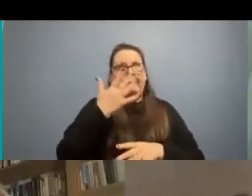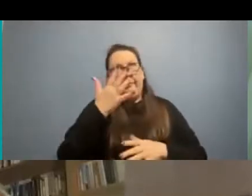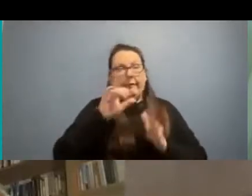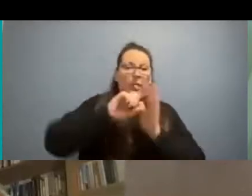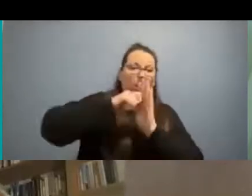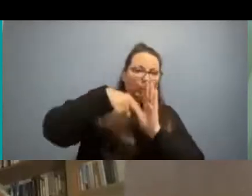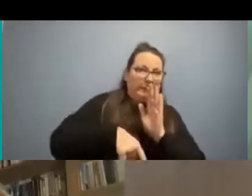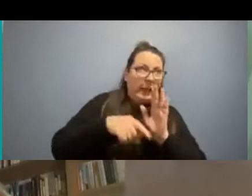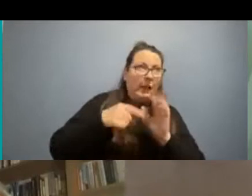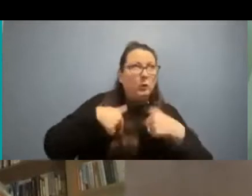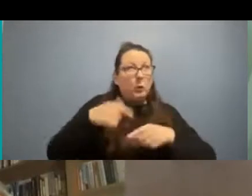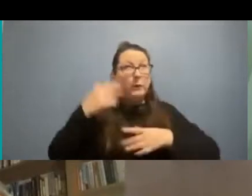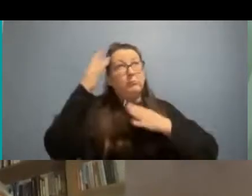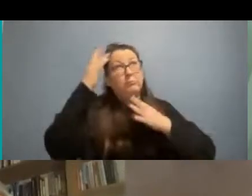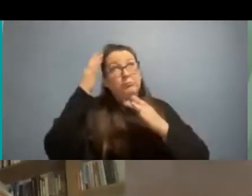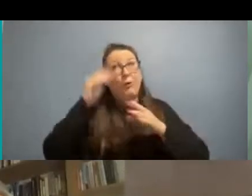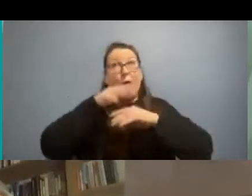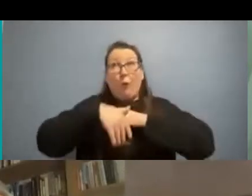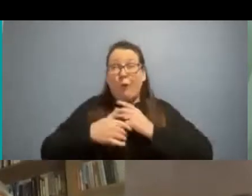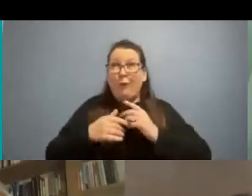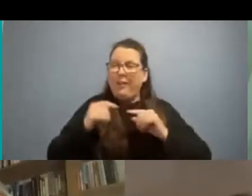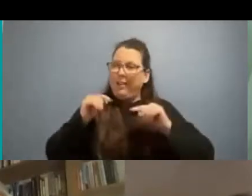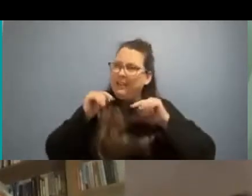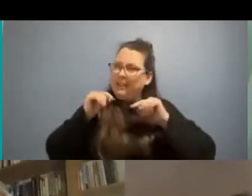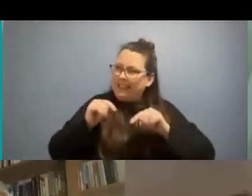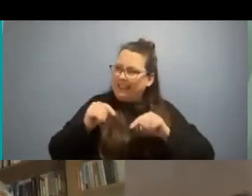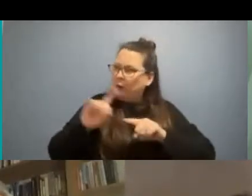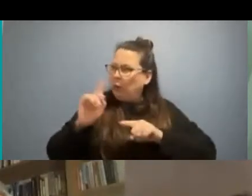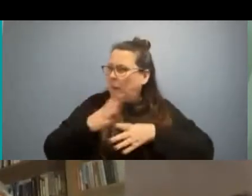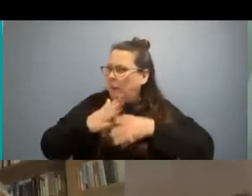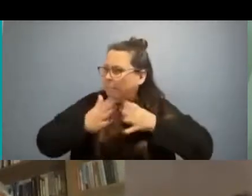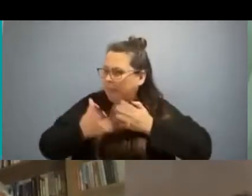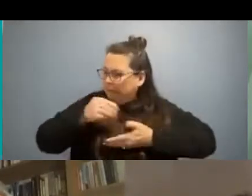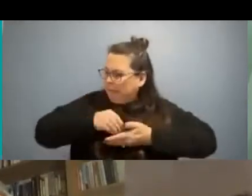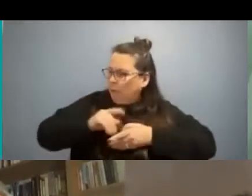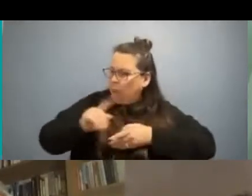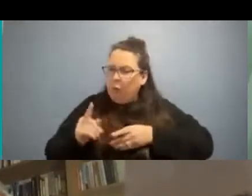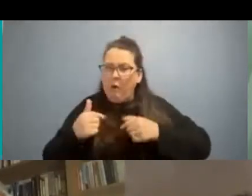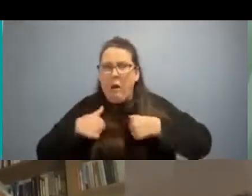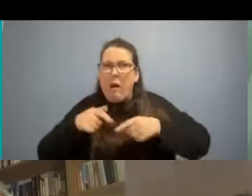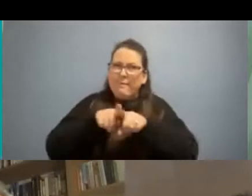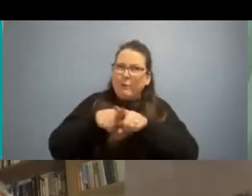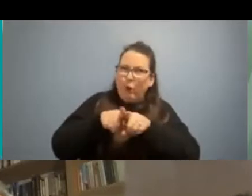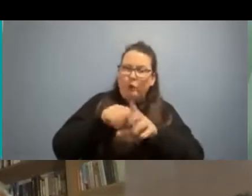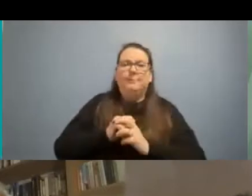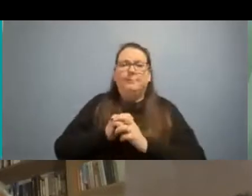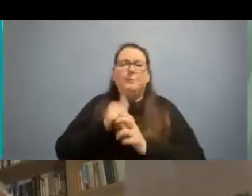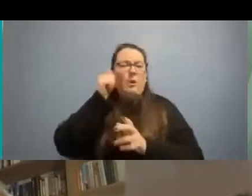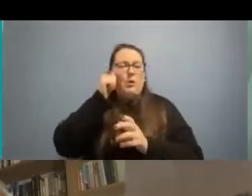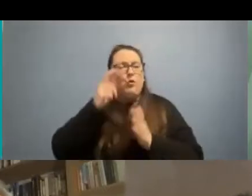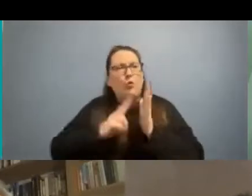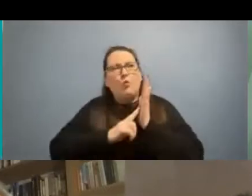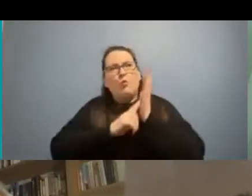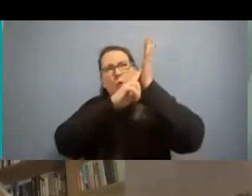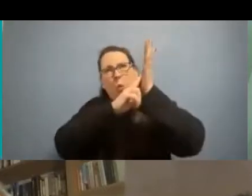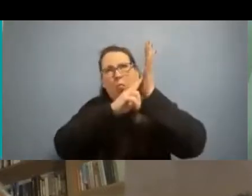think about what this period has meant to us and what it has taught us. And I know in the northern suburbs, while we haven't been as affected